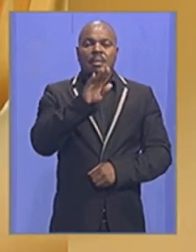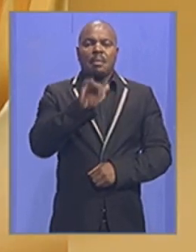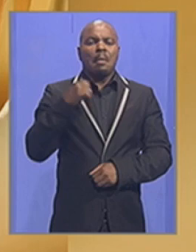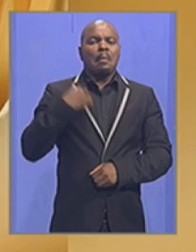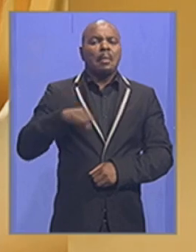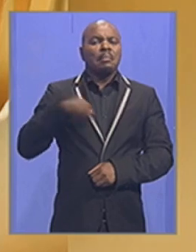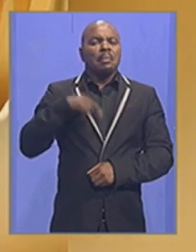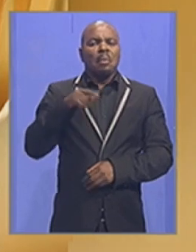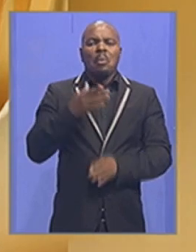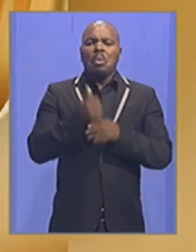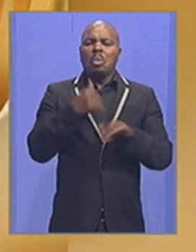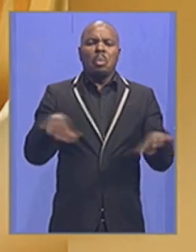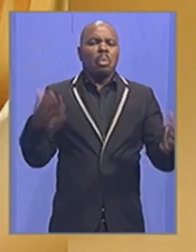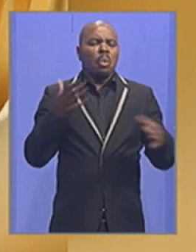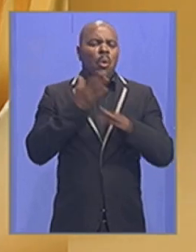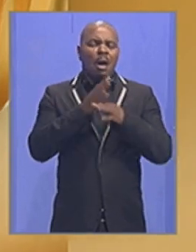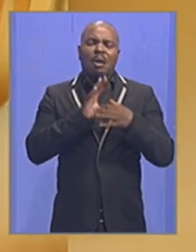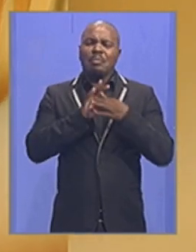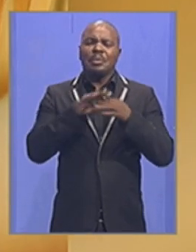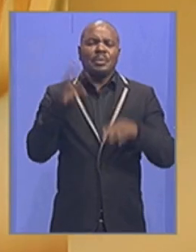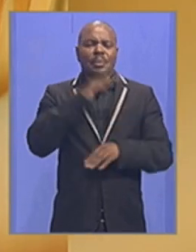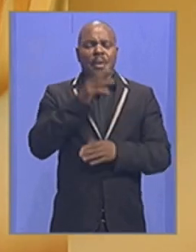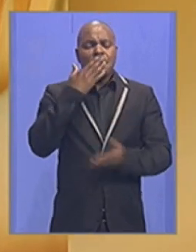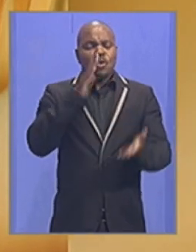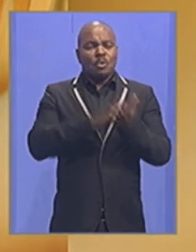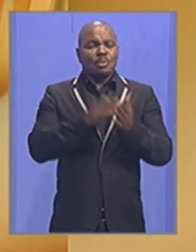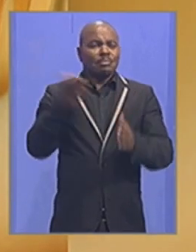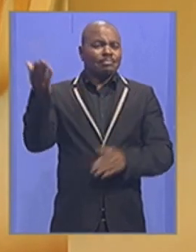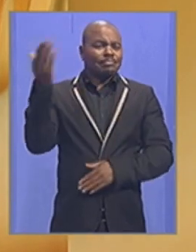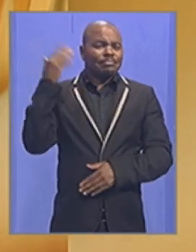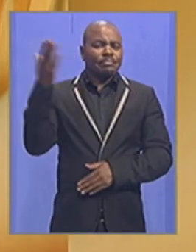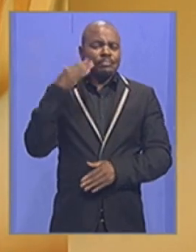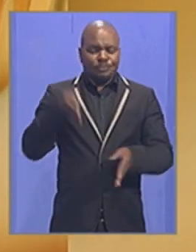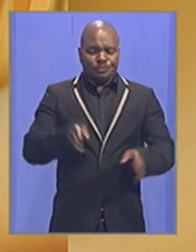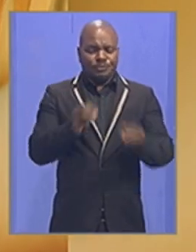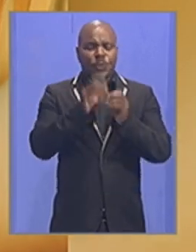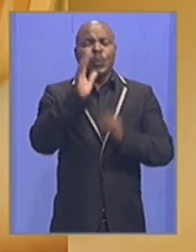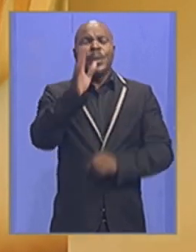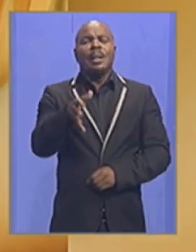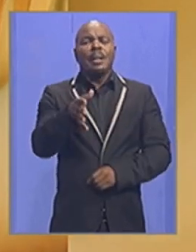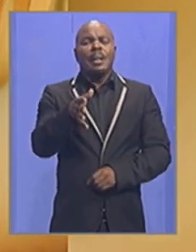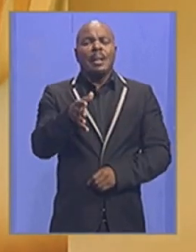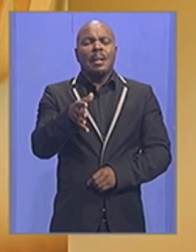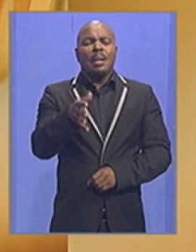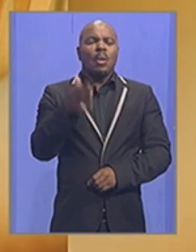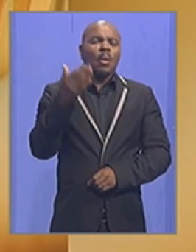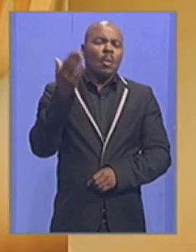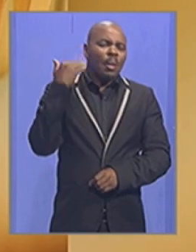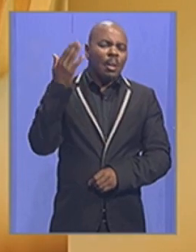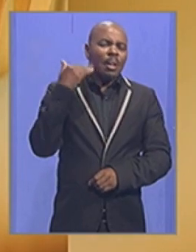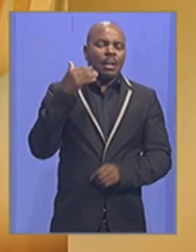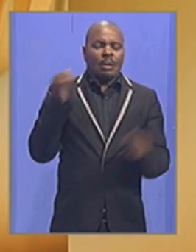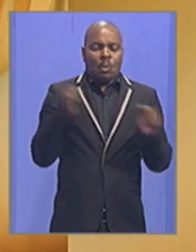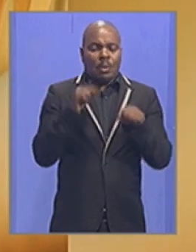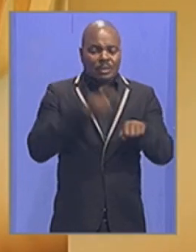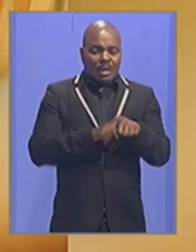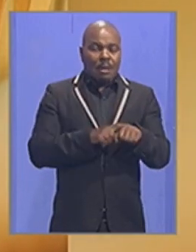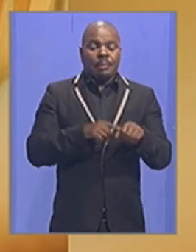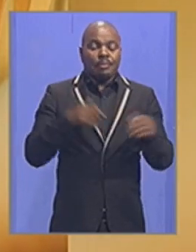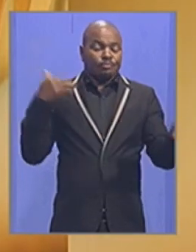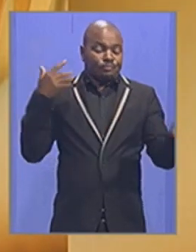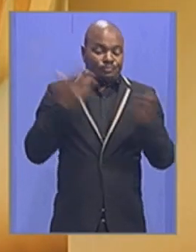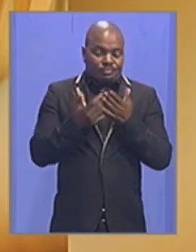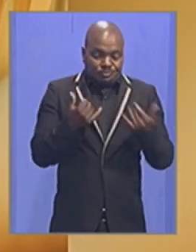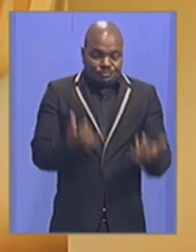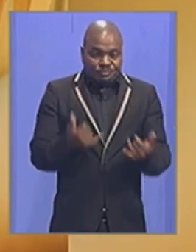a uli jola una chumisana isale ba re tsebisa gore no tsela ba ba idugisa ka bo Maria bula isiane le today no